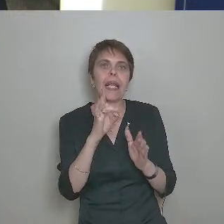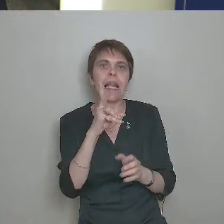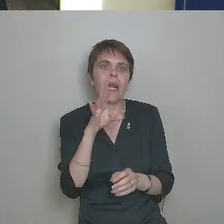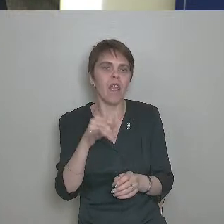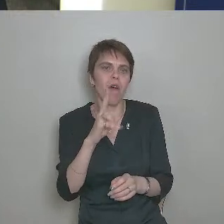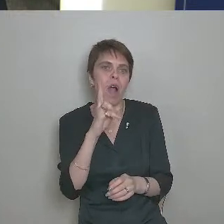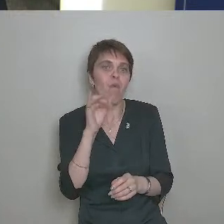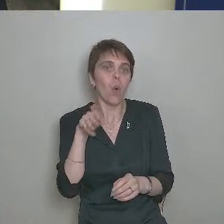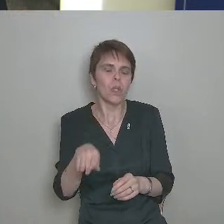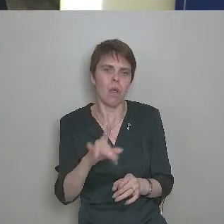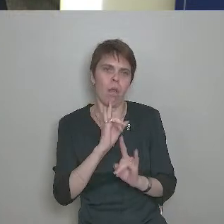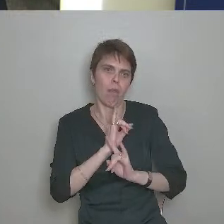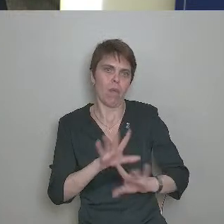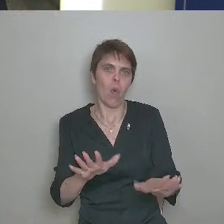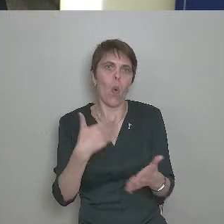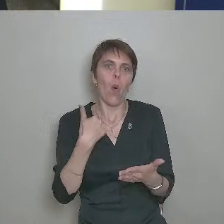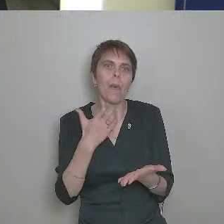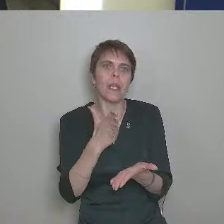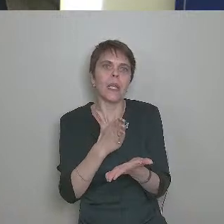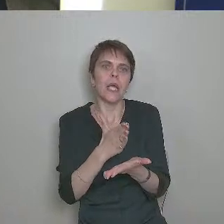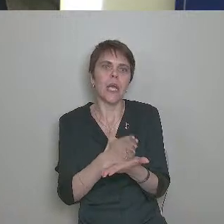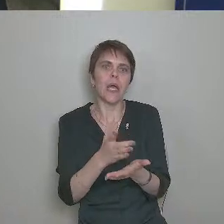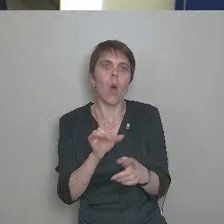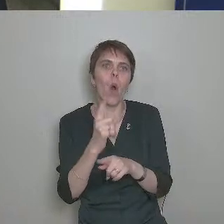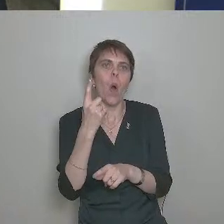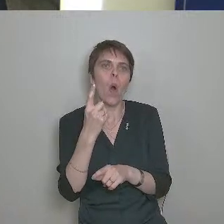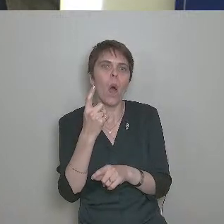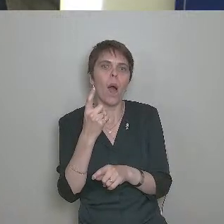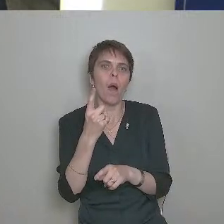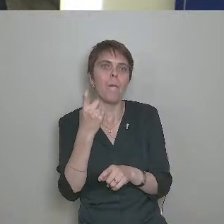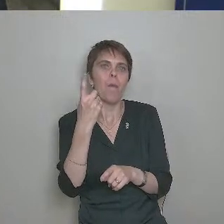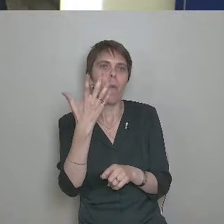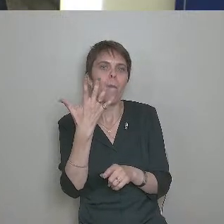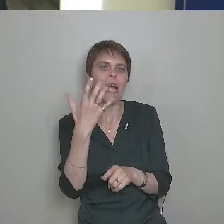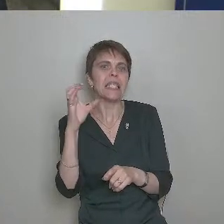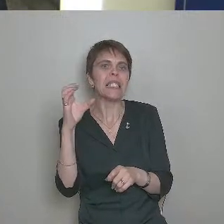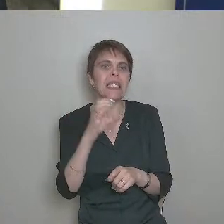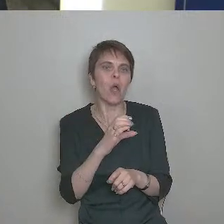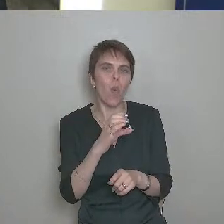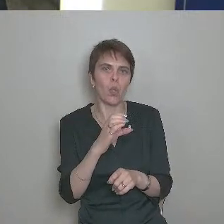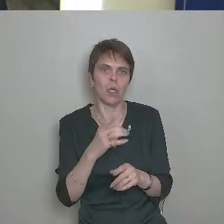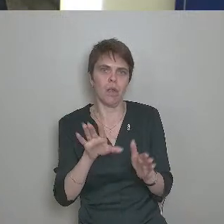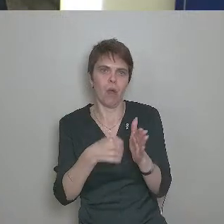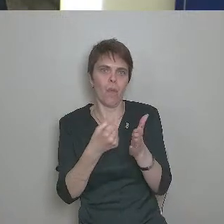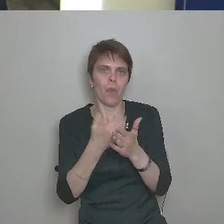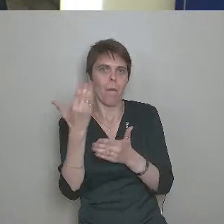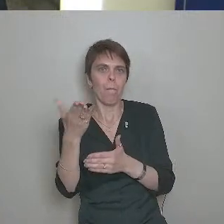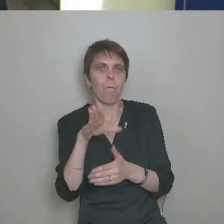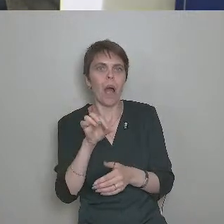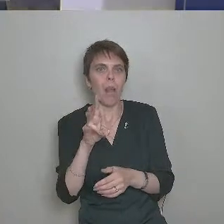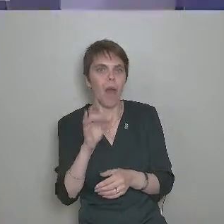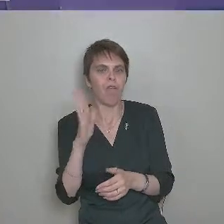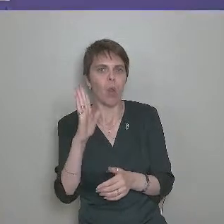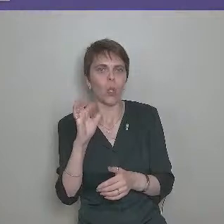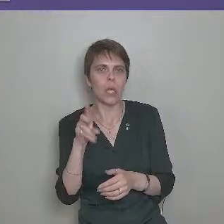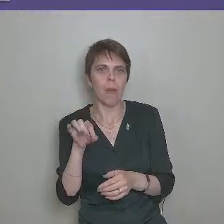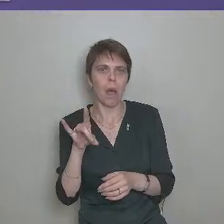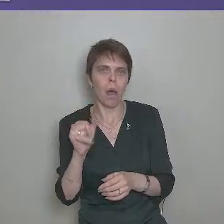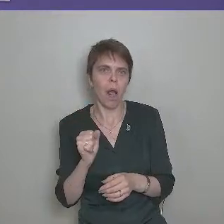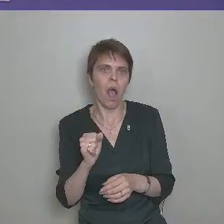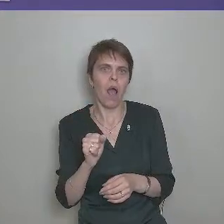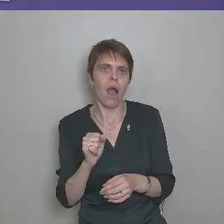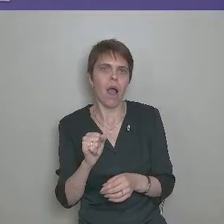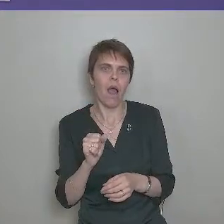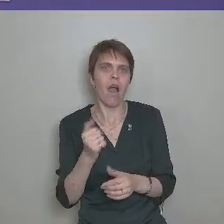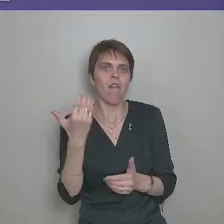its party structure. Then they wouldn't have any problems with meeting quarters. Question to Volodymyr.